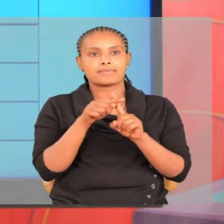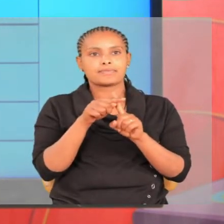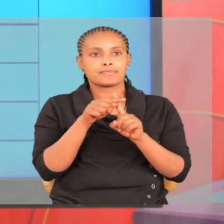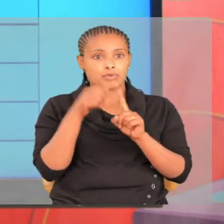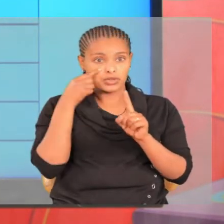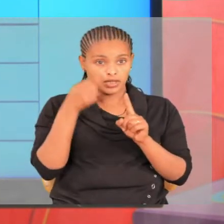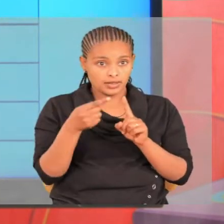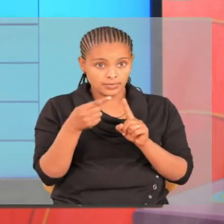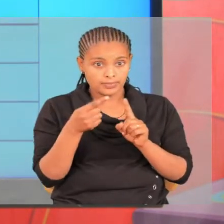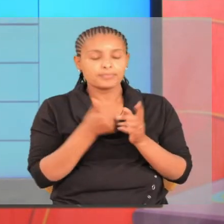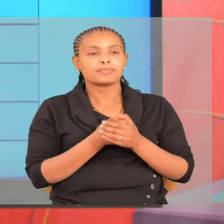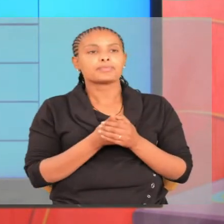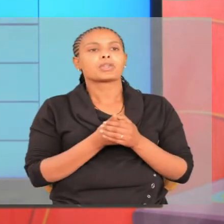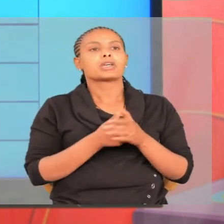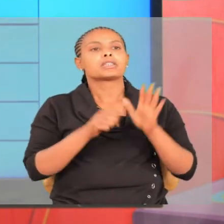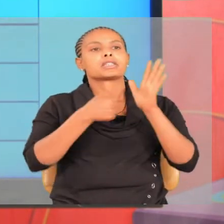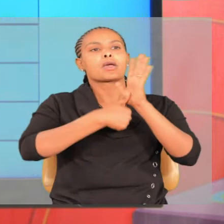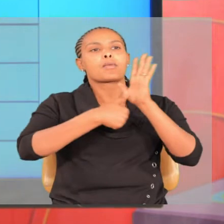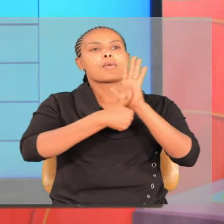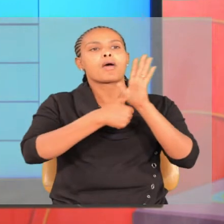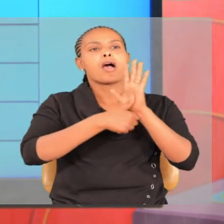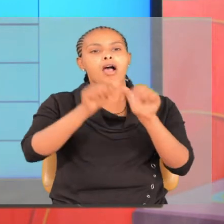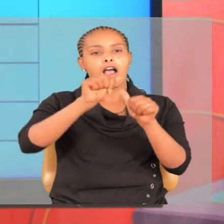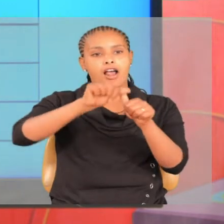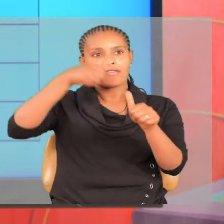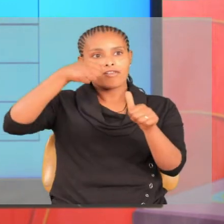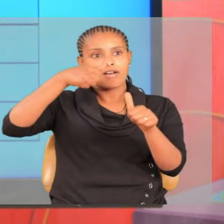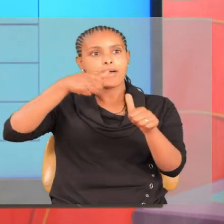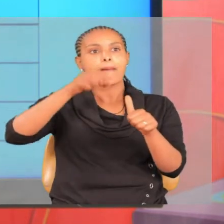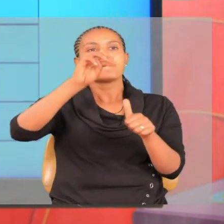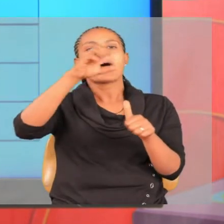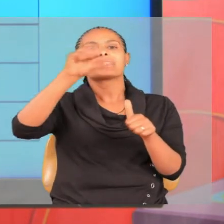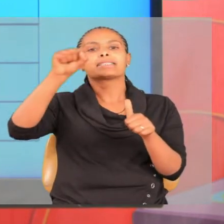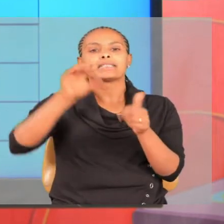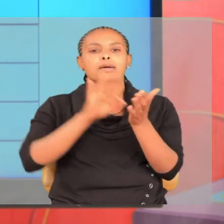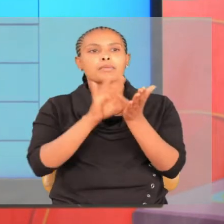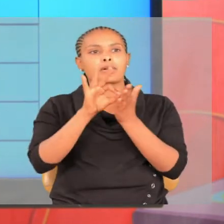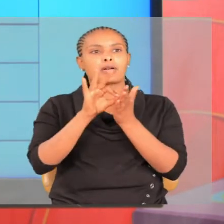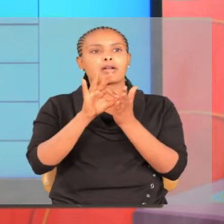see? Symbol is alpha. Mass number